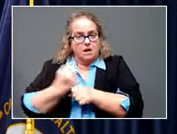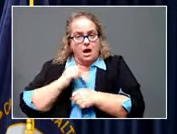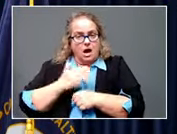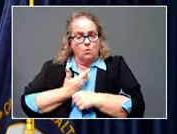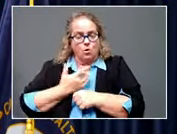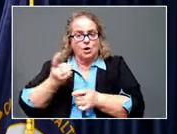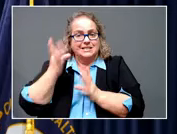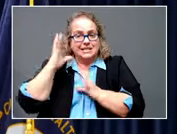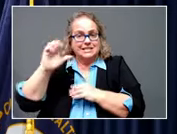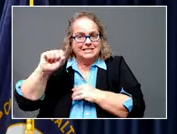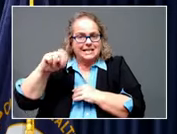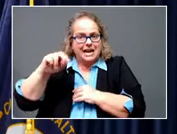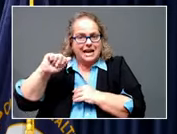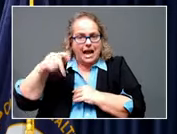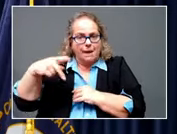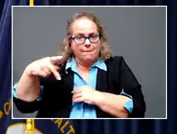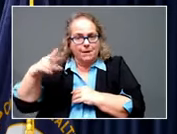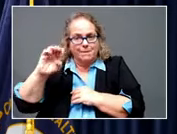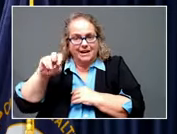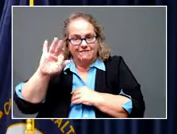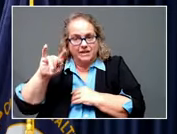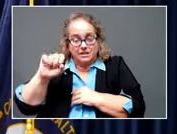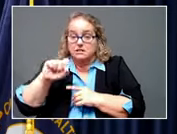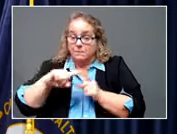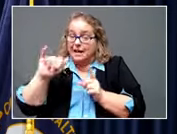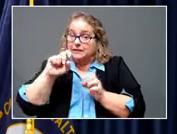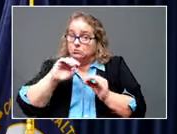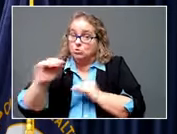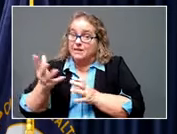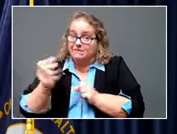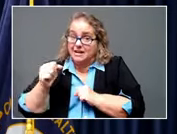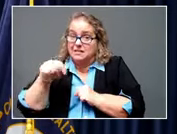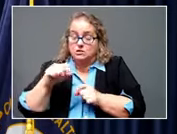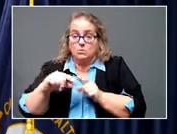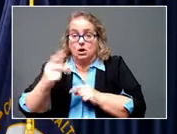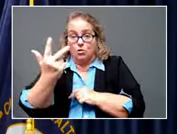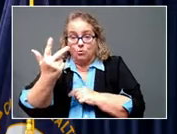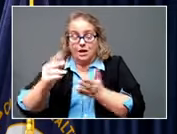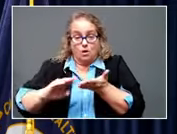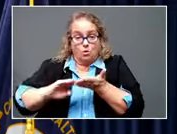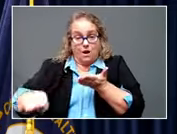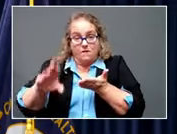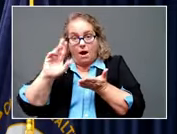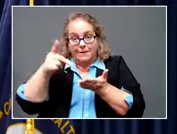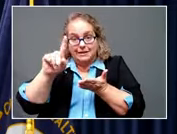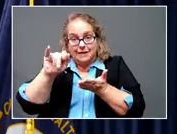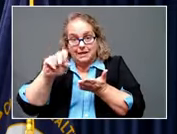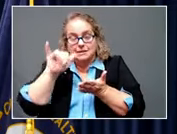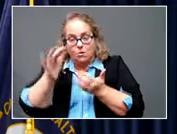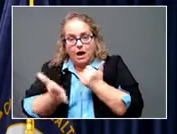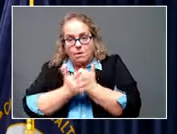is moving faster than we have ever seen. But three waiver updates that will help people that are currently getting